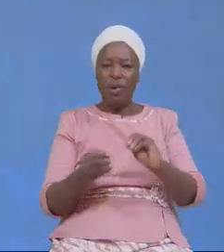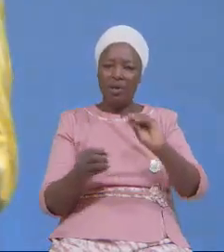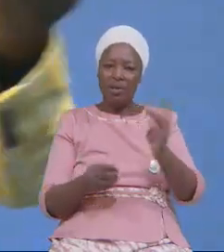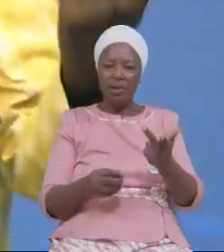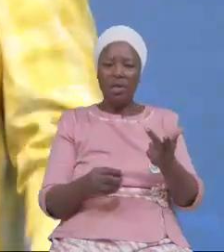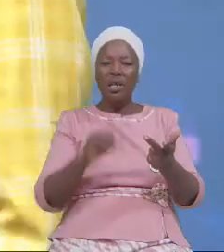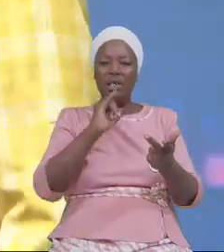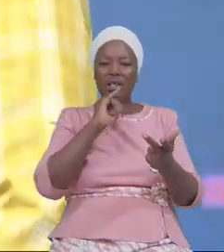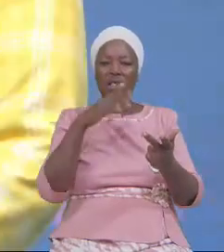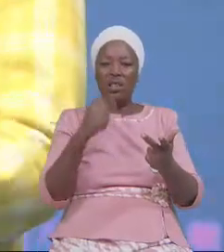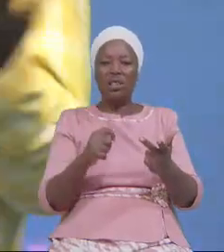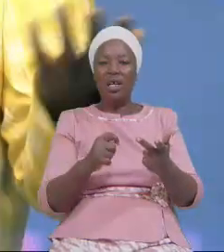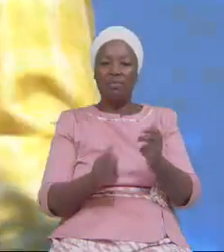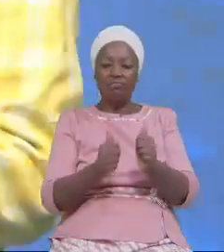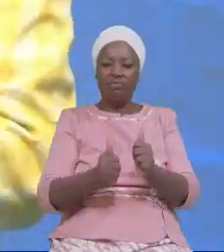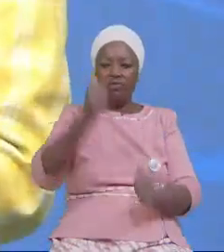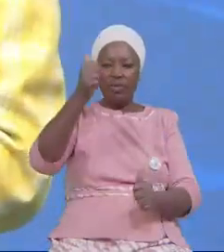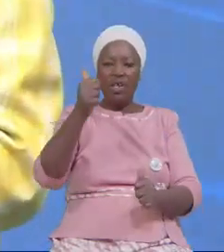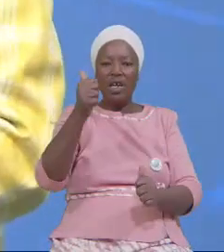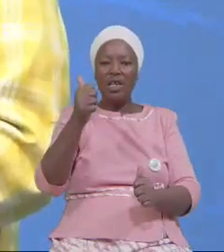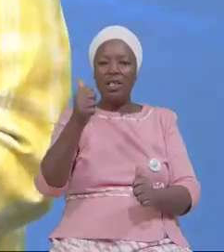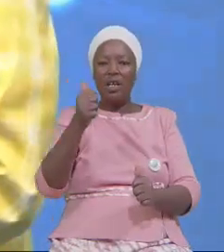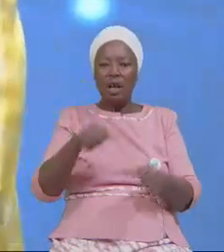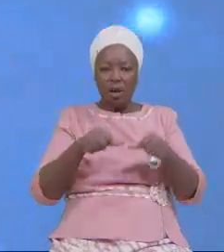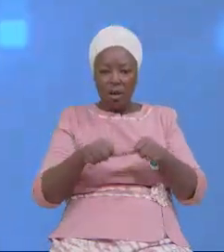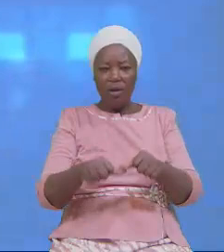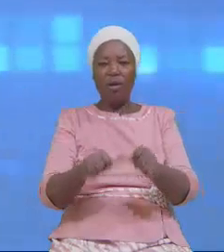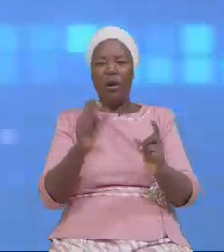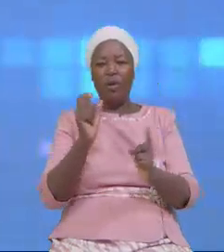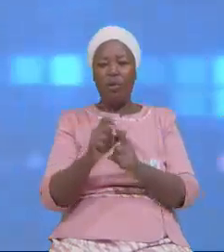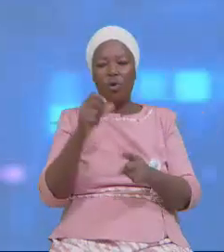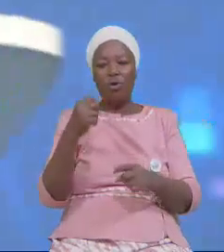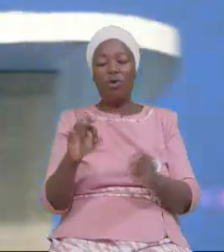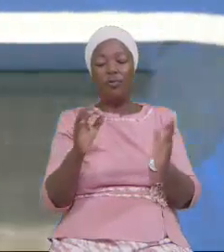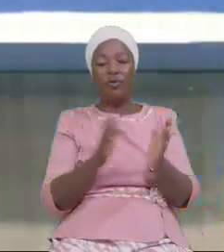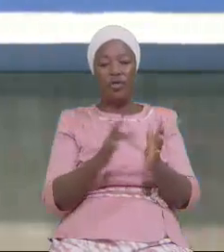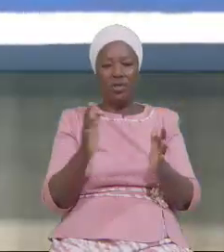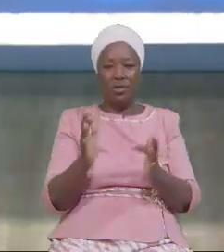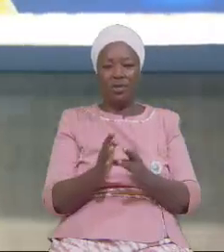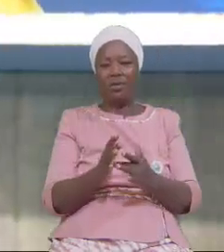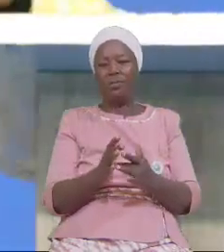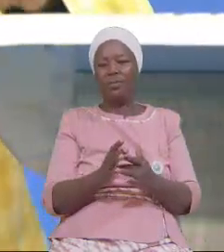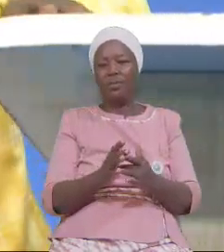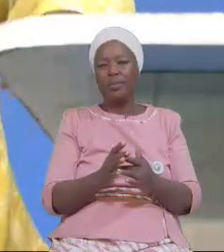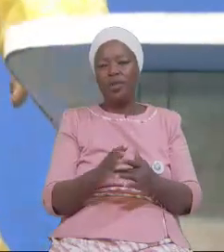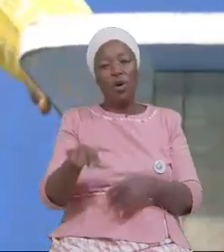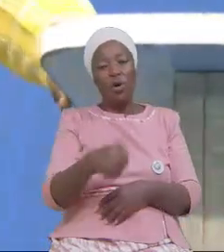the sovereign perpetual word of Jesus. Other people